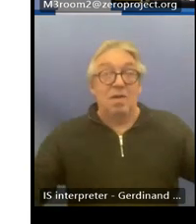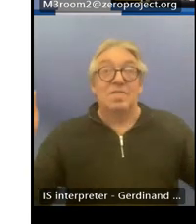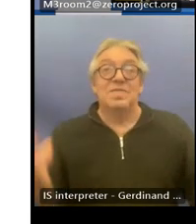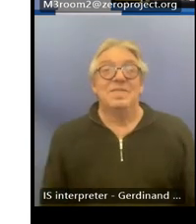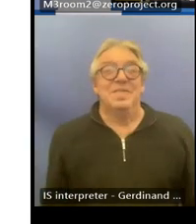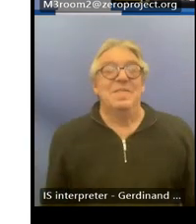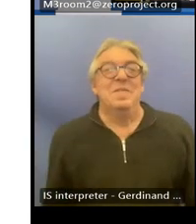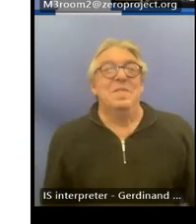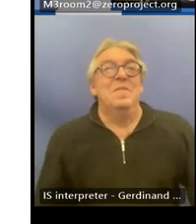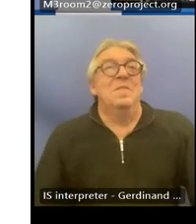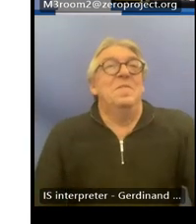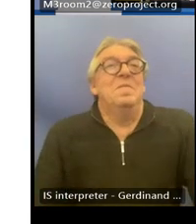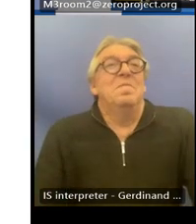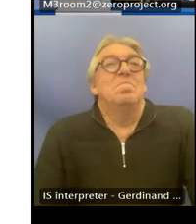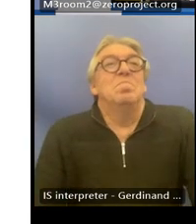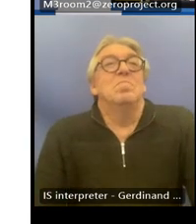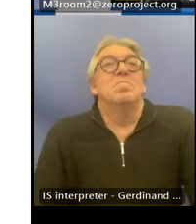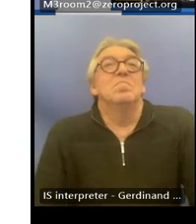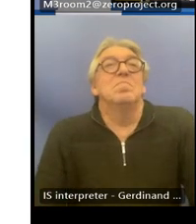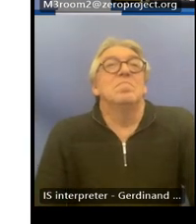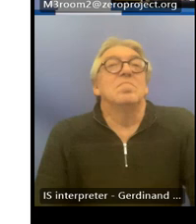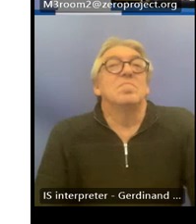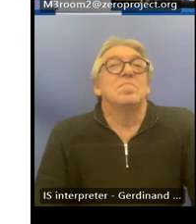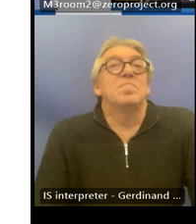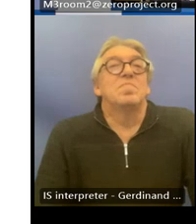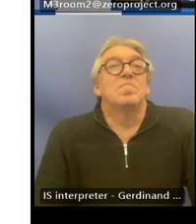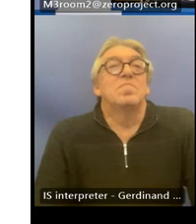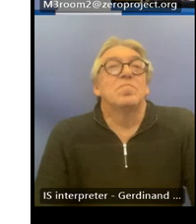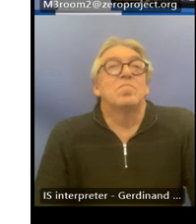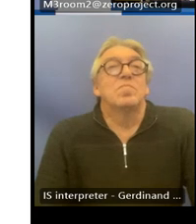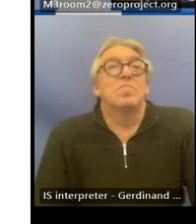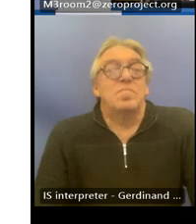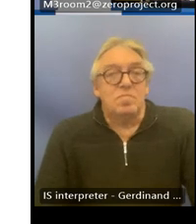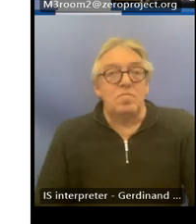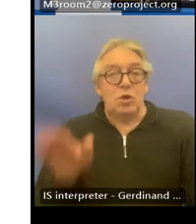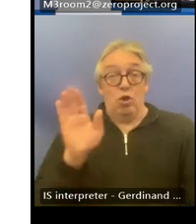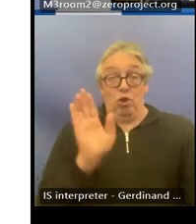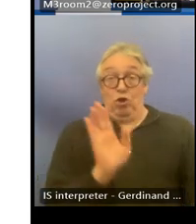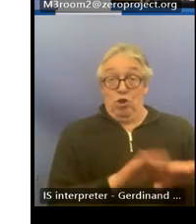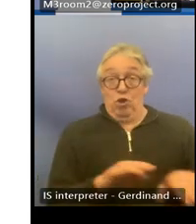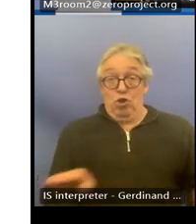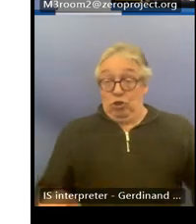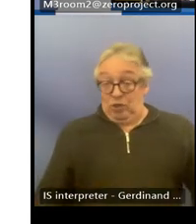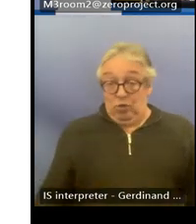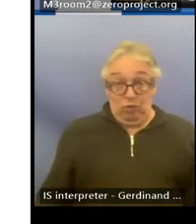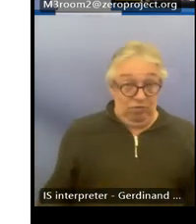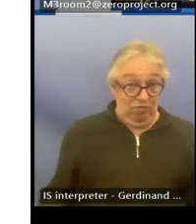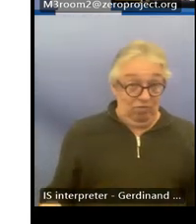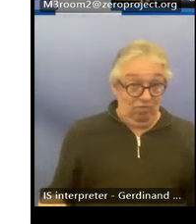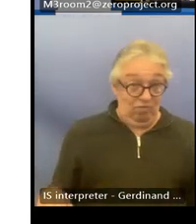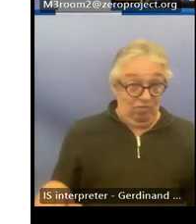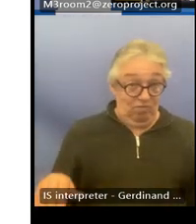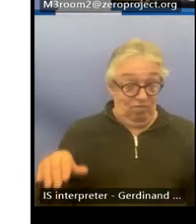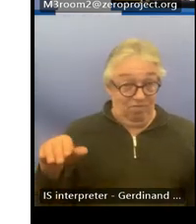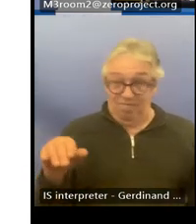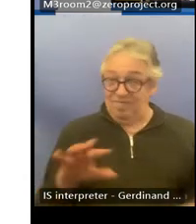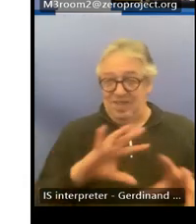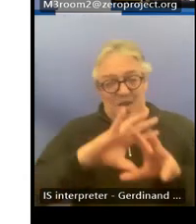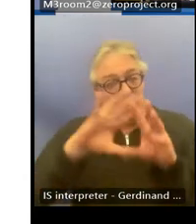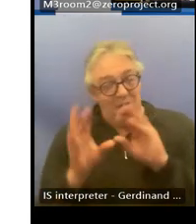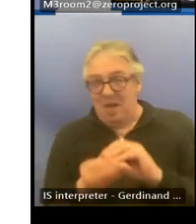This is simply to show you that everything, the life cycle of a child within the bridge school settings that we have is tracked. Data